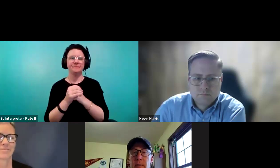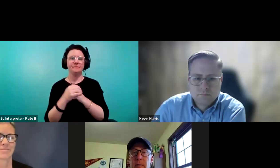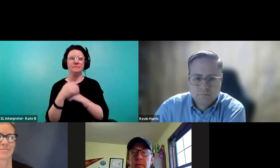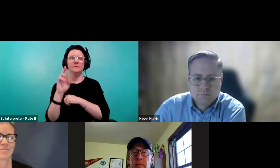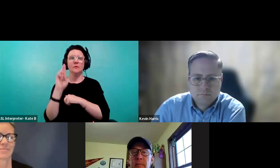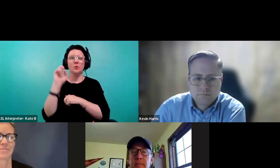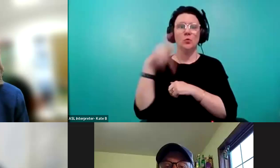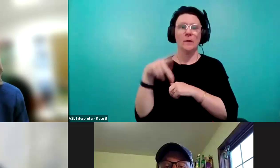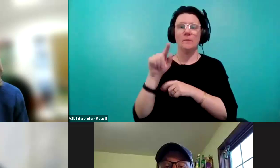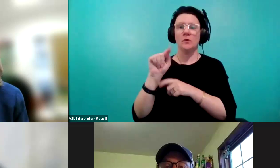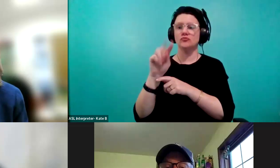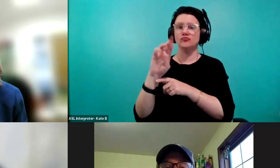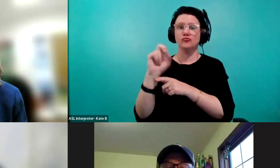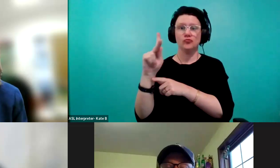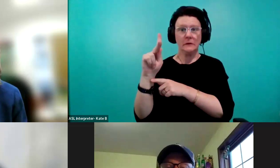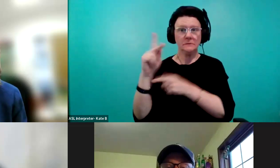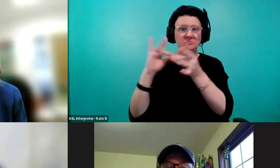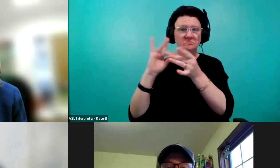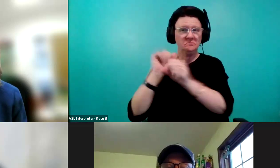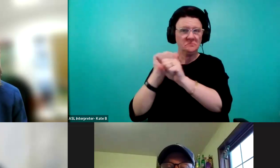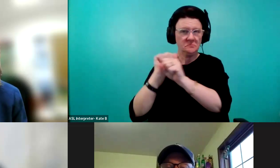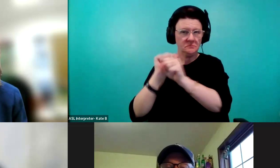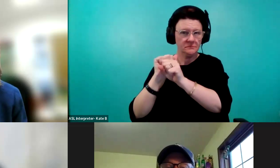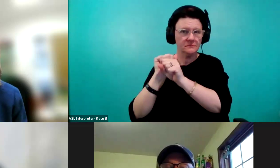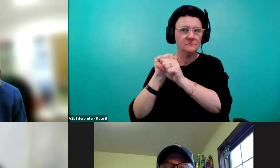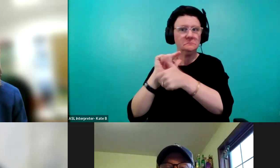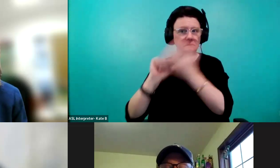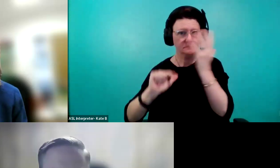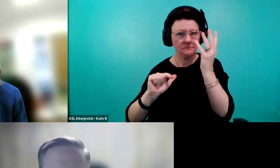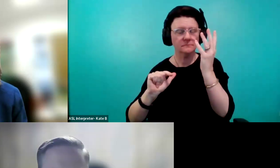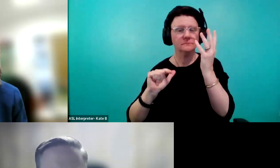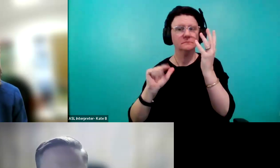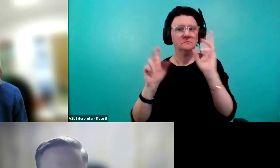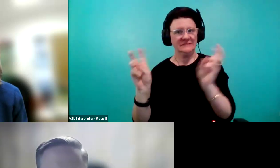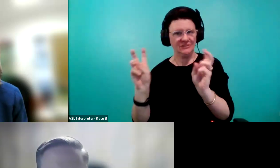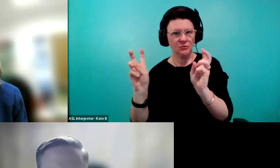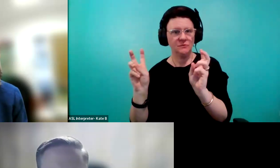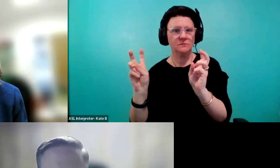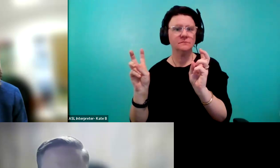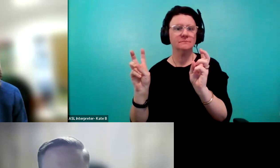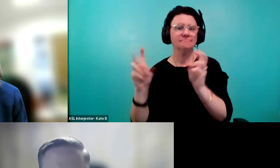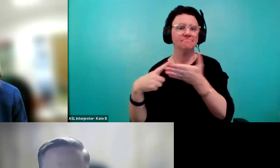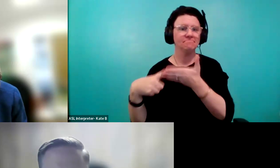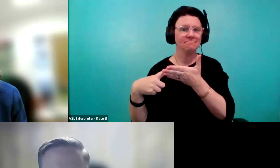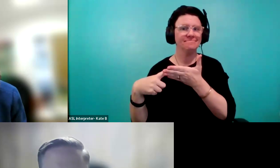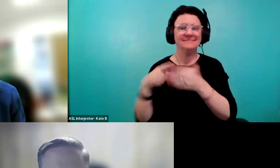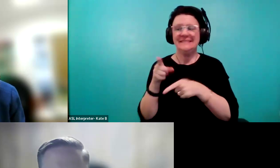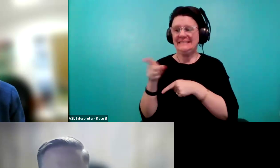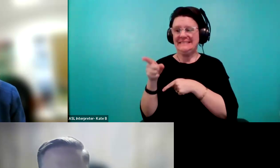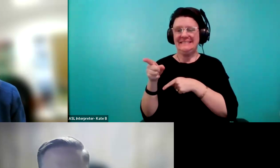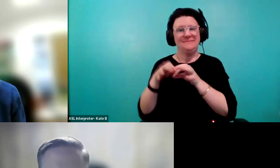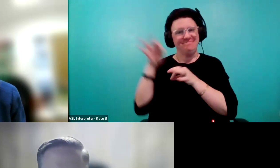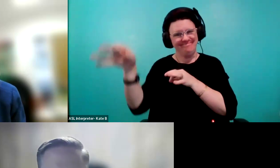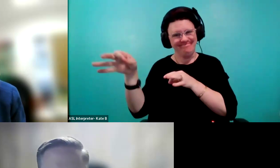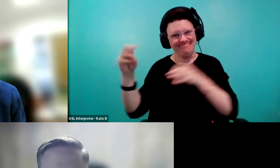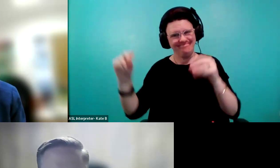Representative Turek was going to talk about some of the employment related issues that we talked about earlier, but he has been